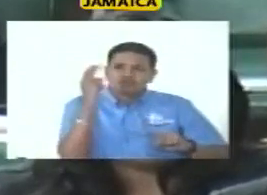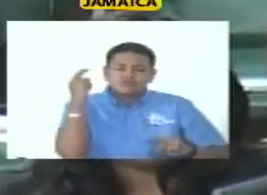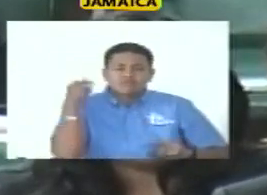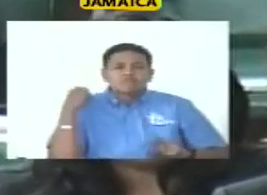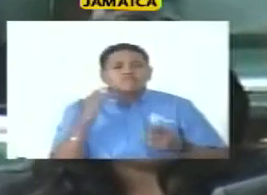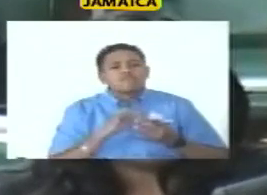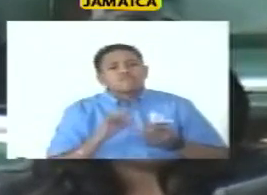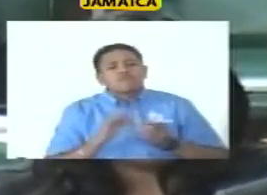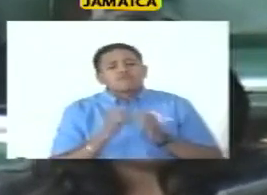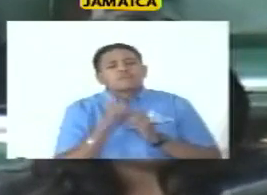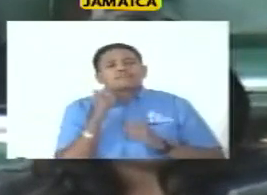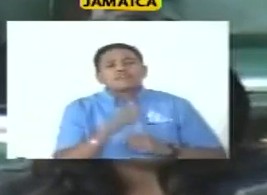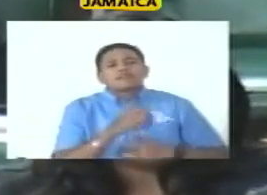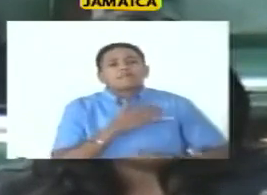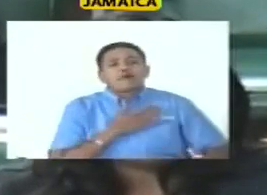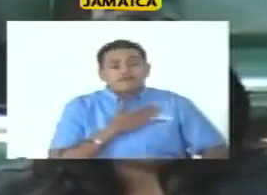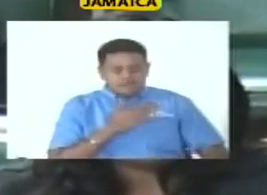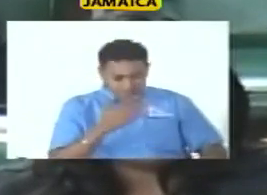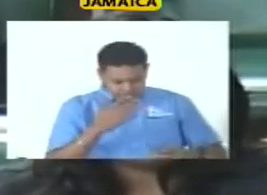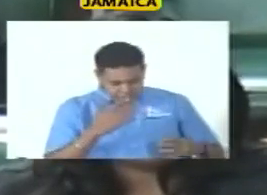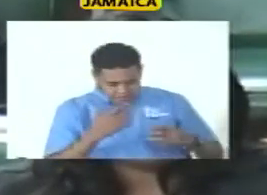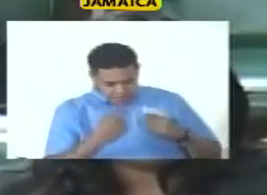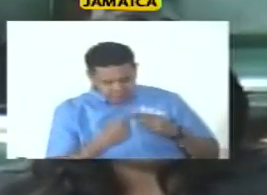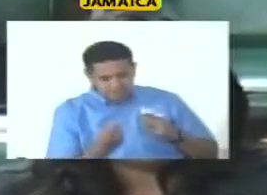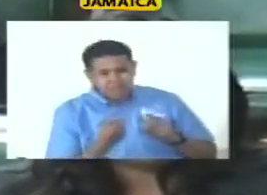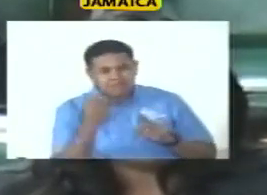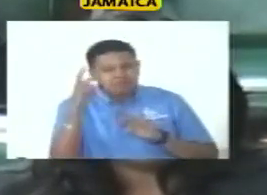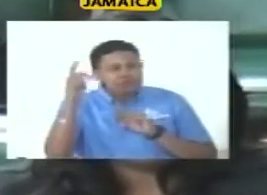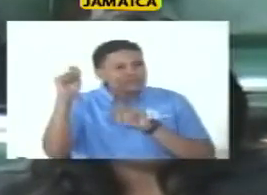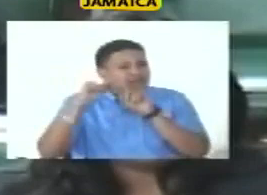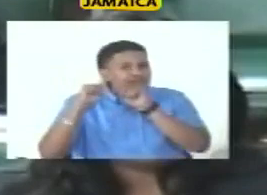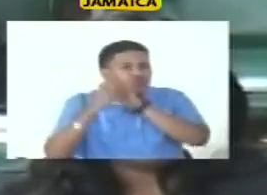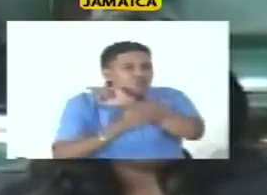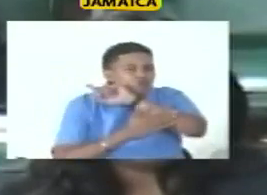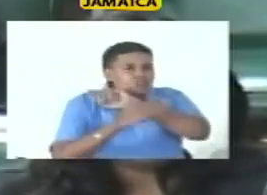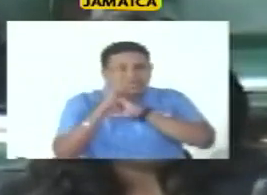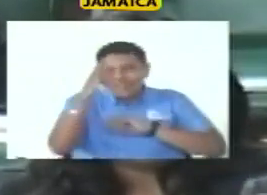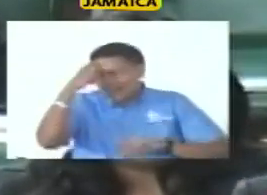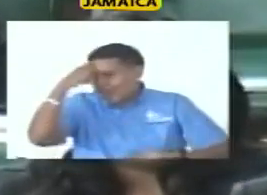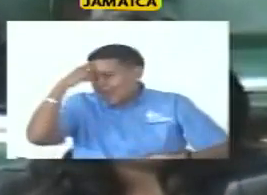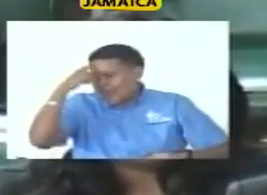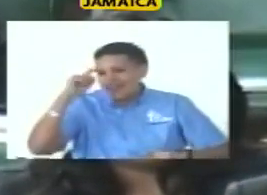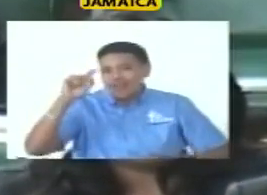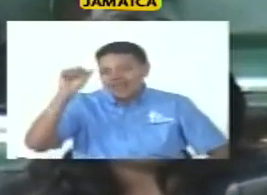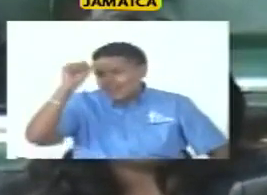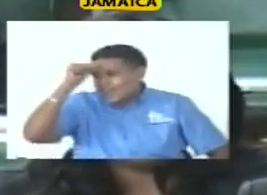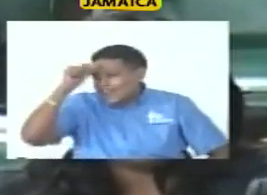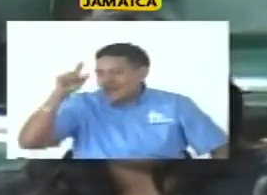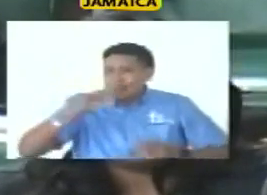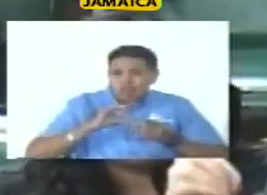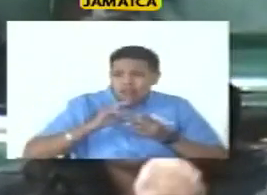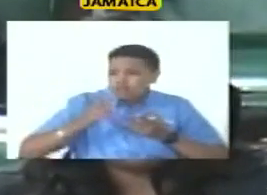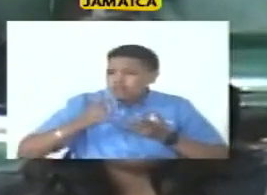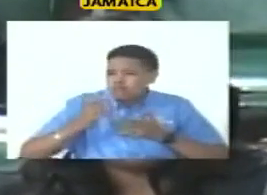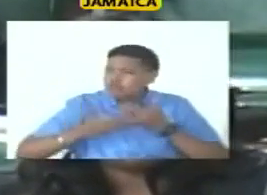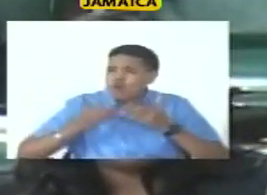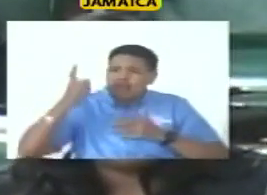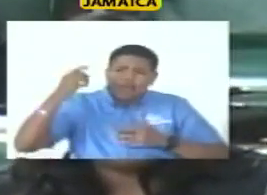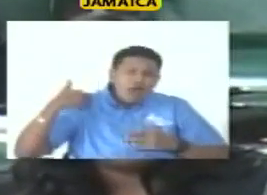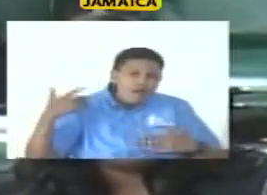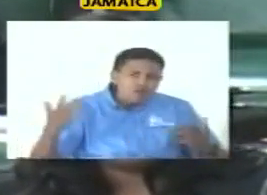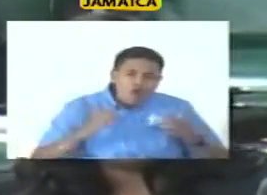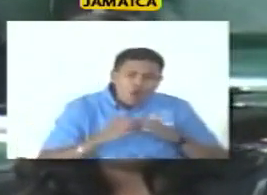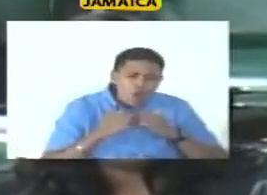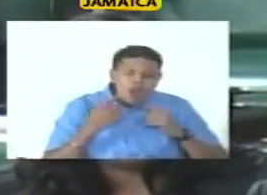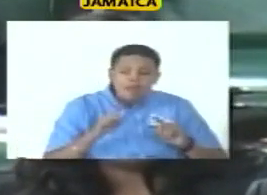with my counterparts from Kenya and from India about the processes in place and how it is, and when